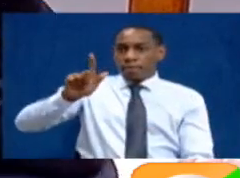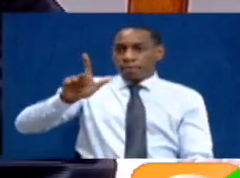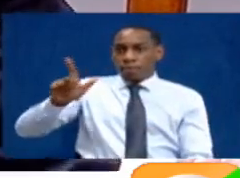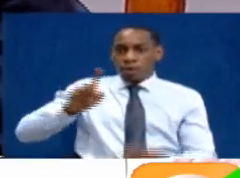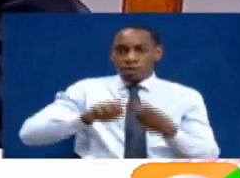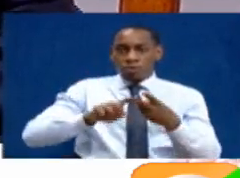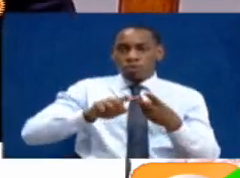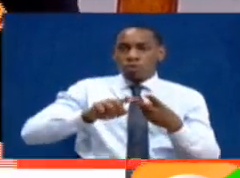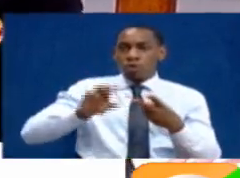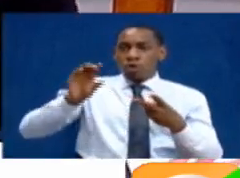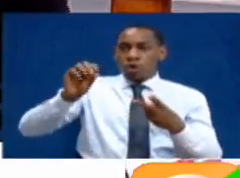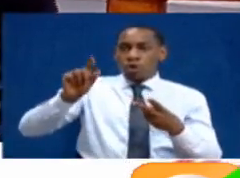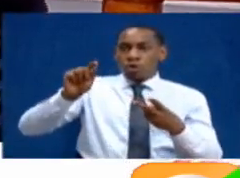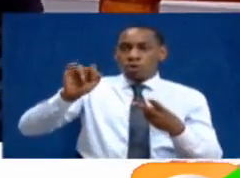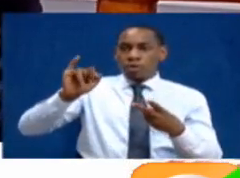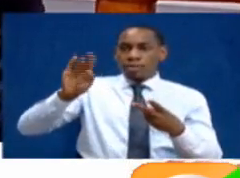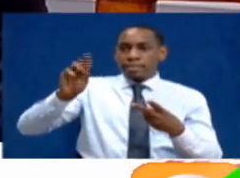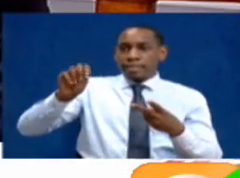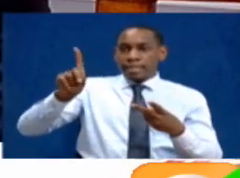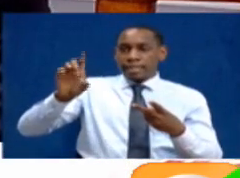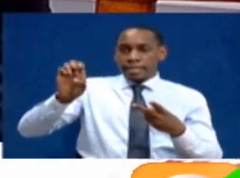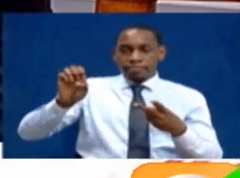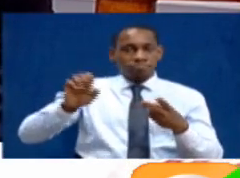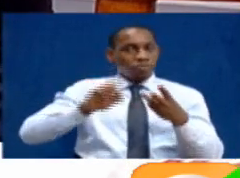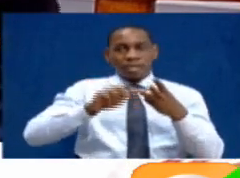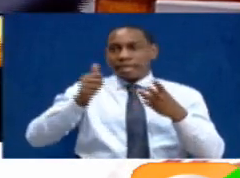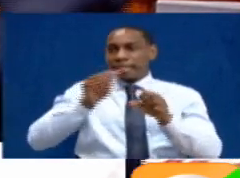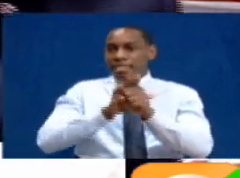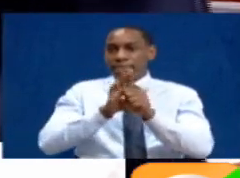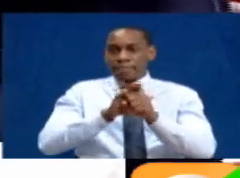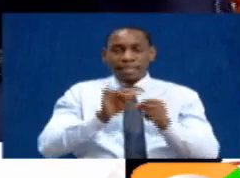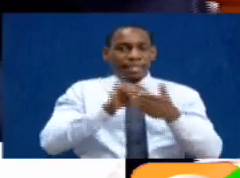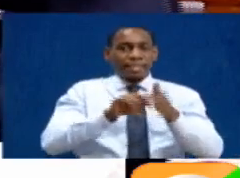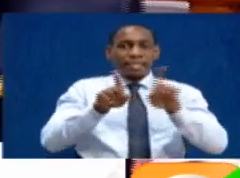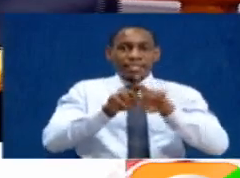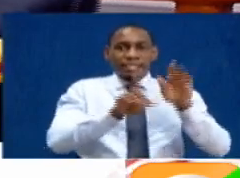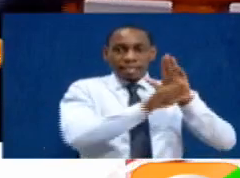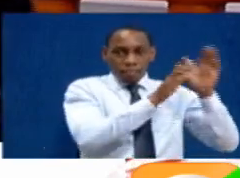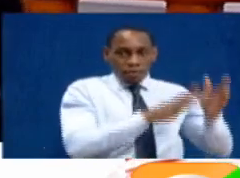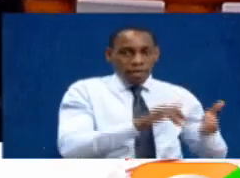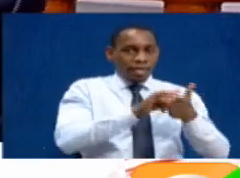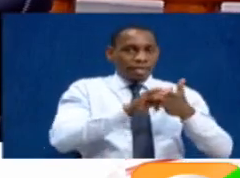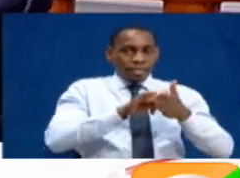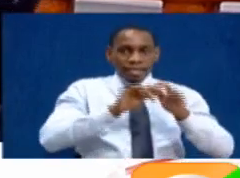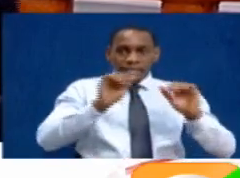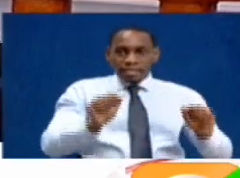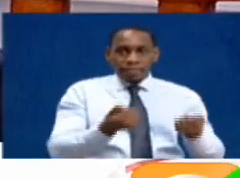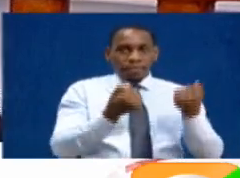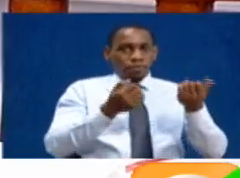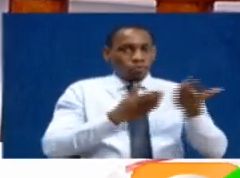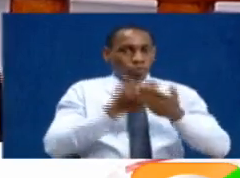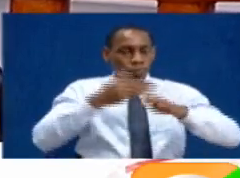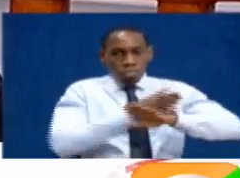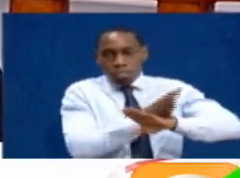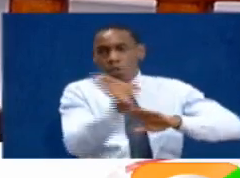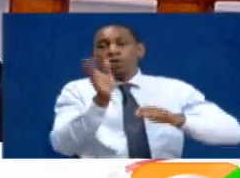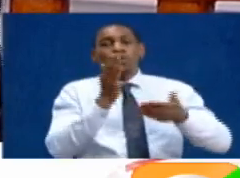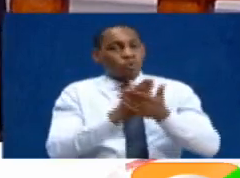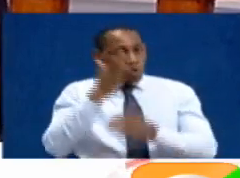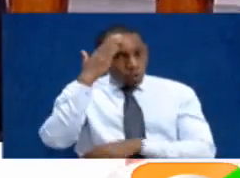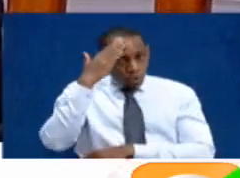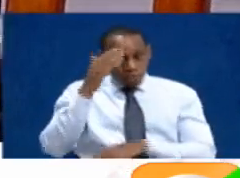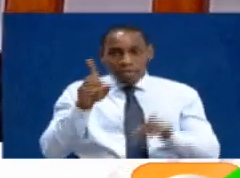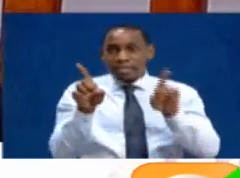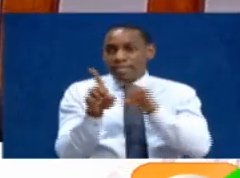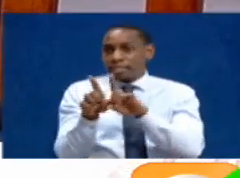Tiende? Can you leave alone Orengo? Okay, let's switch gears this now. This is a man who survives on blackmailing. He's known. Has